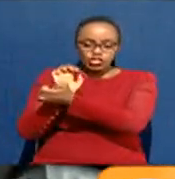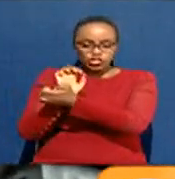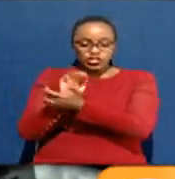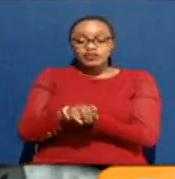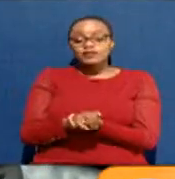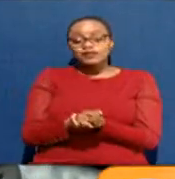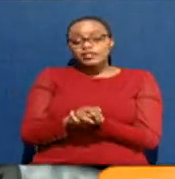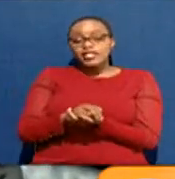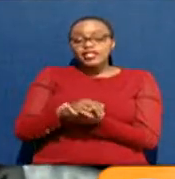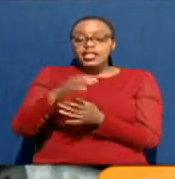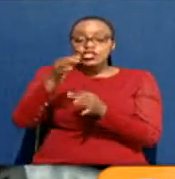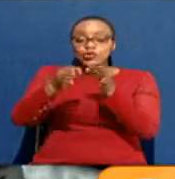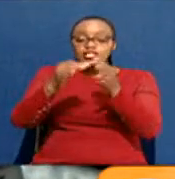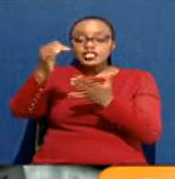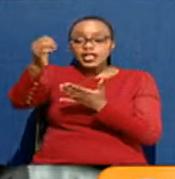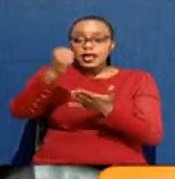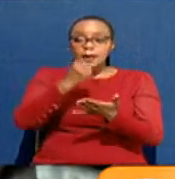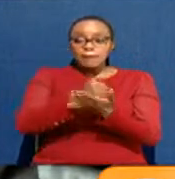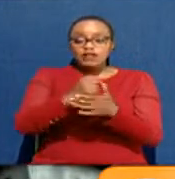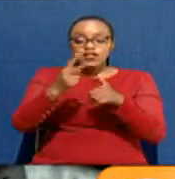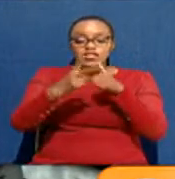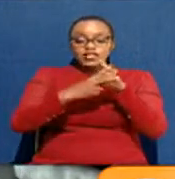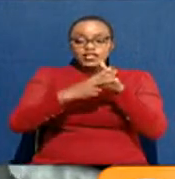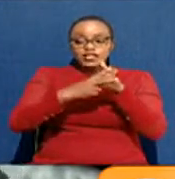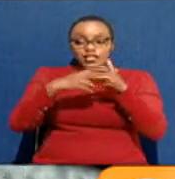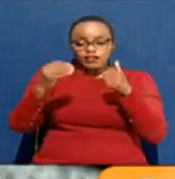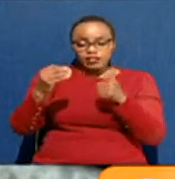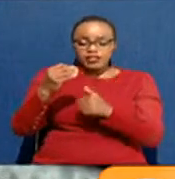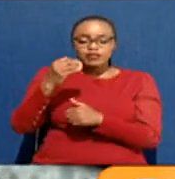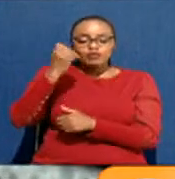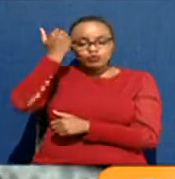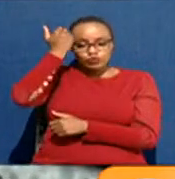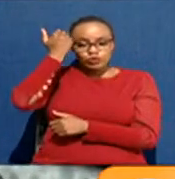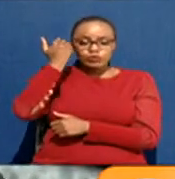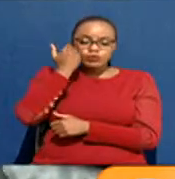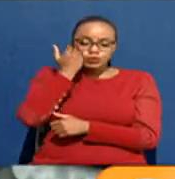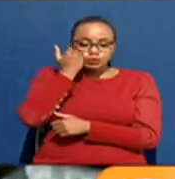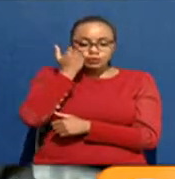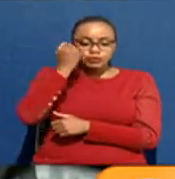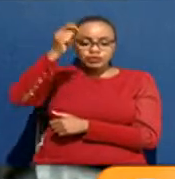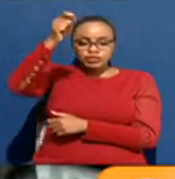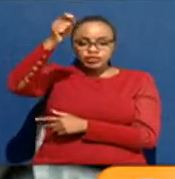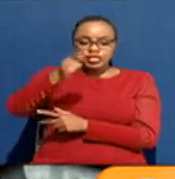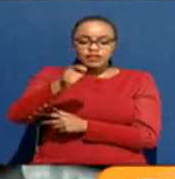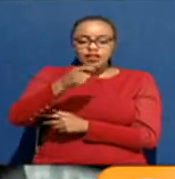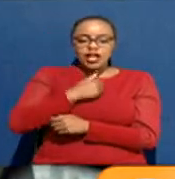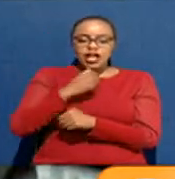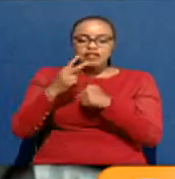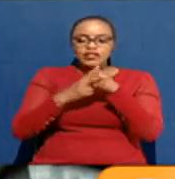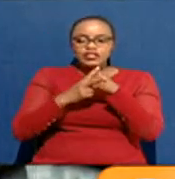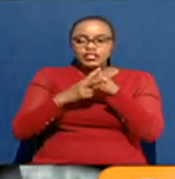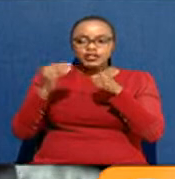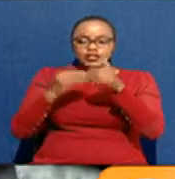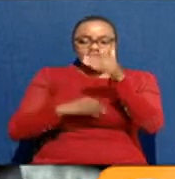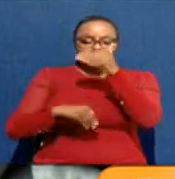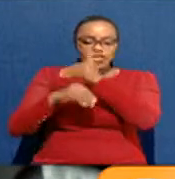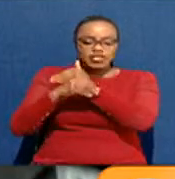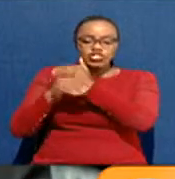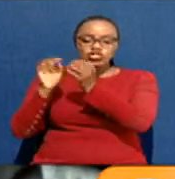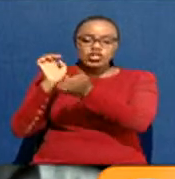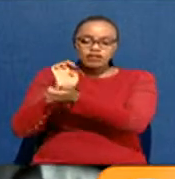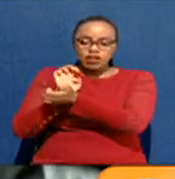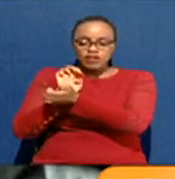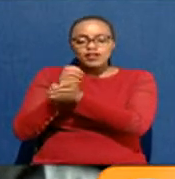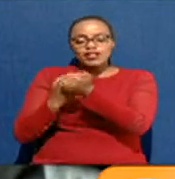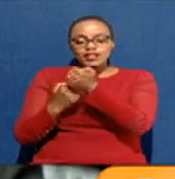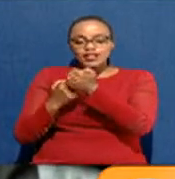Judiciary employed 70 resident magistrates. That translates to 70 additional prosecutors with support